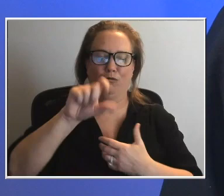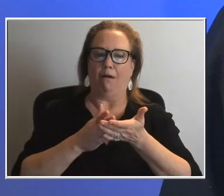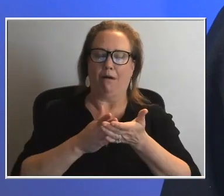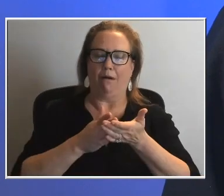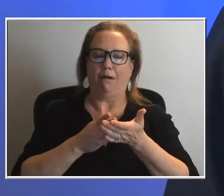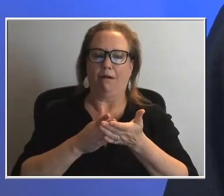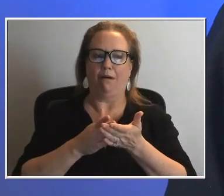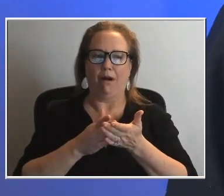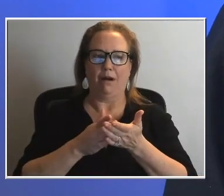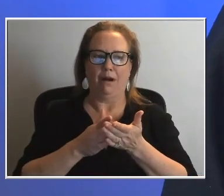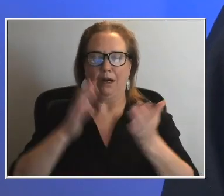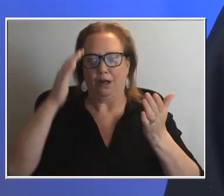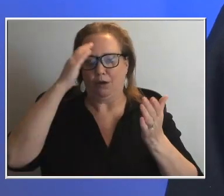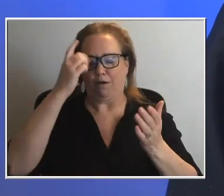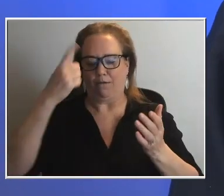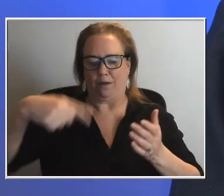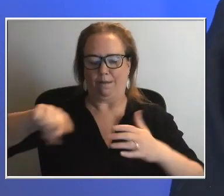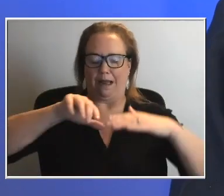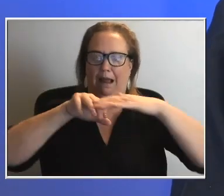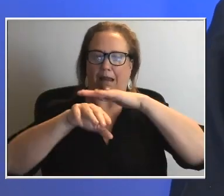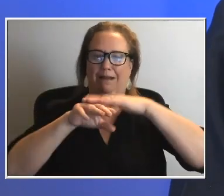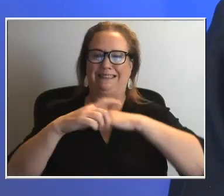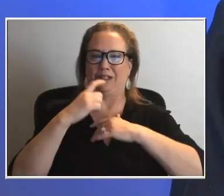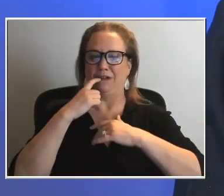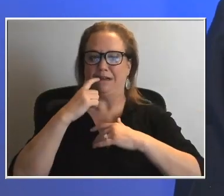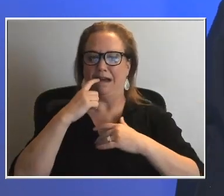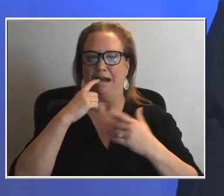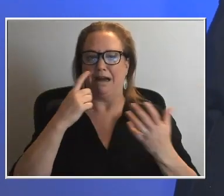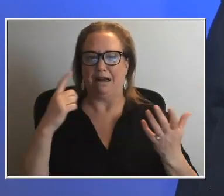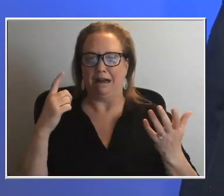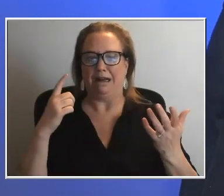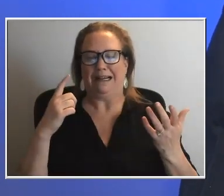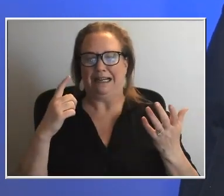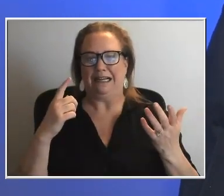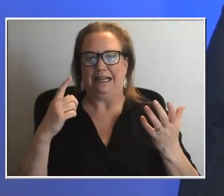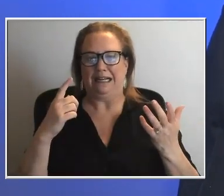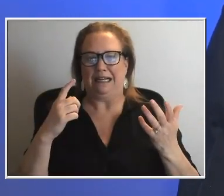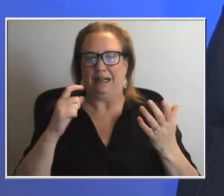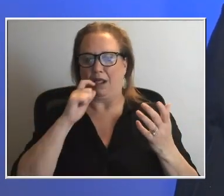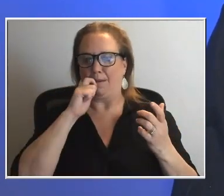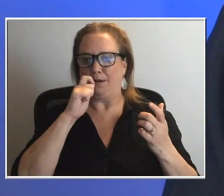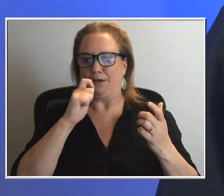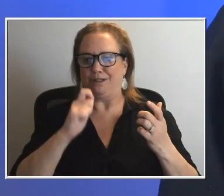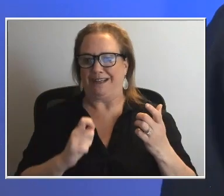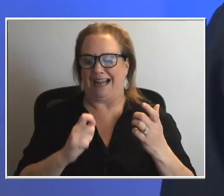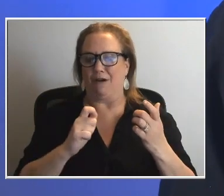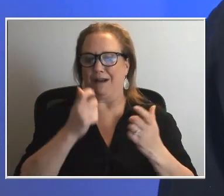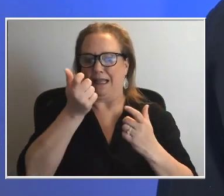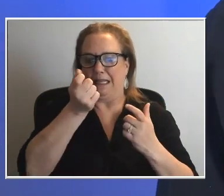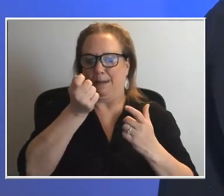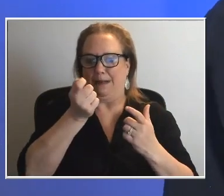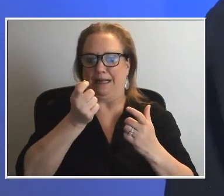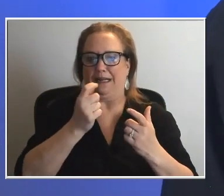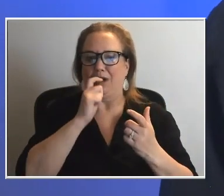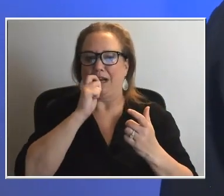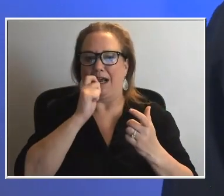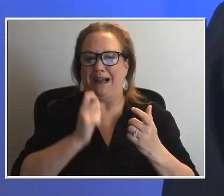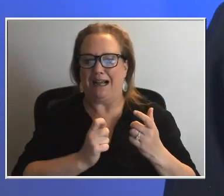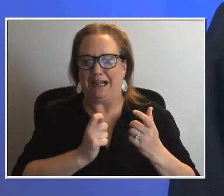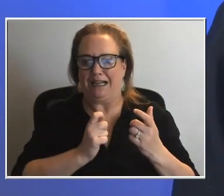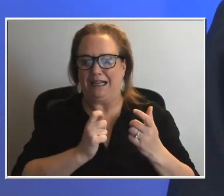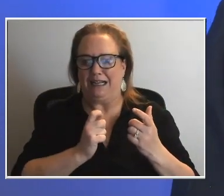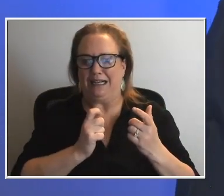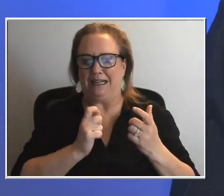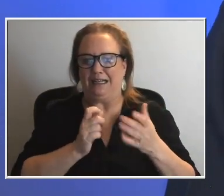that, you know, for them to have access to your tongue, they're bringing your tongue out a little bit, and your tongue has got to